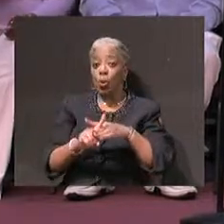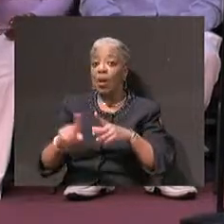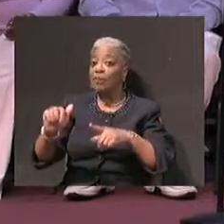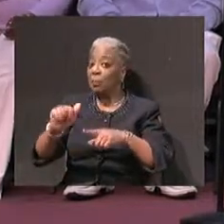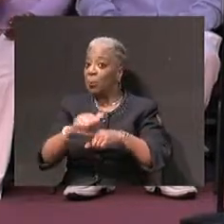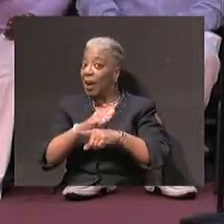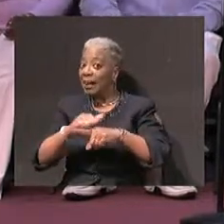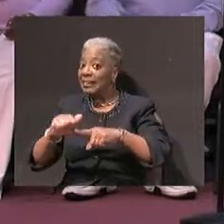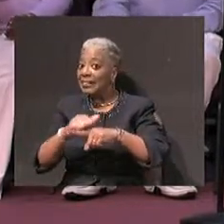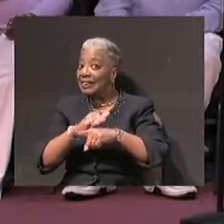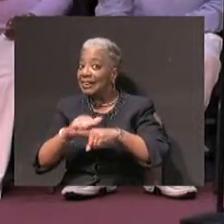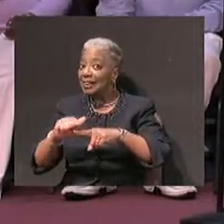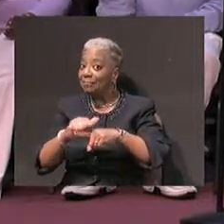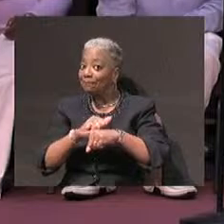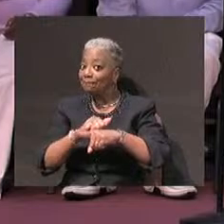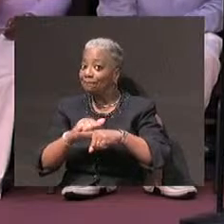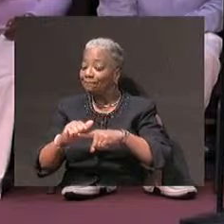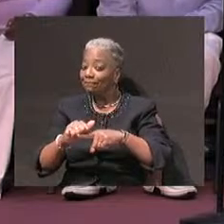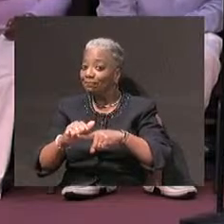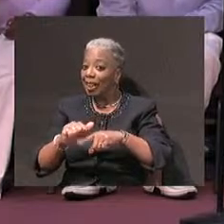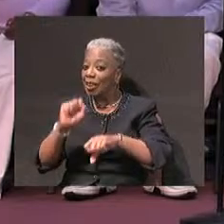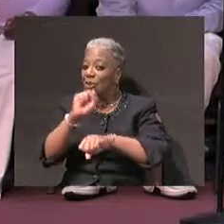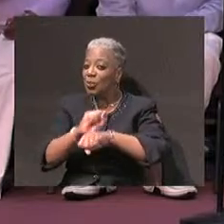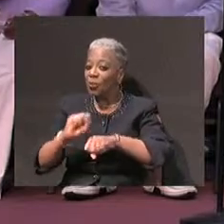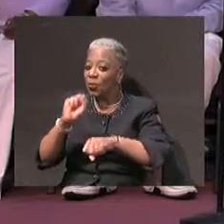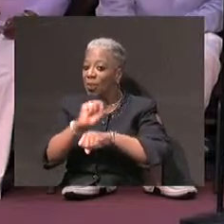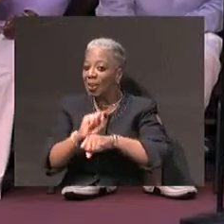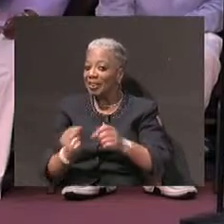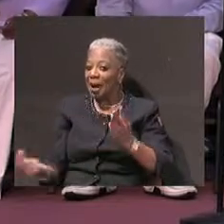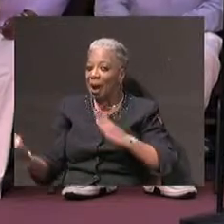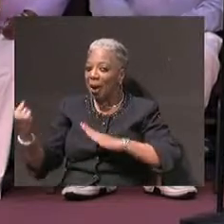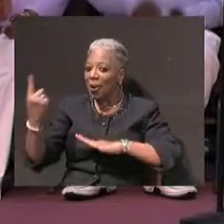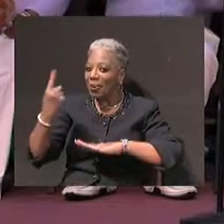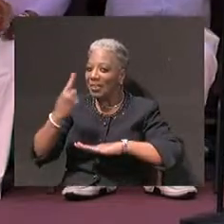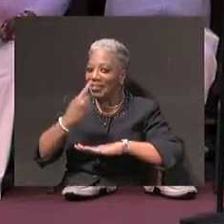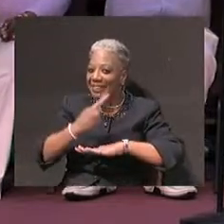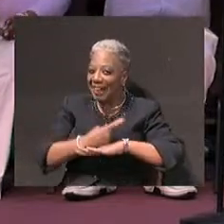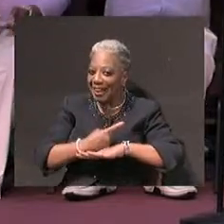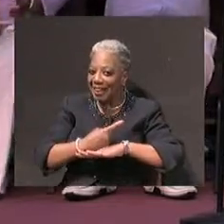And there's a guy right there named Kevin James who's been away from us for a minute.